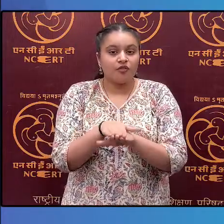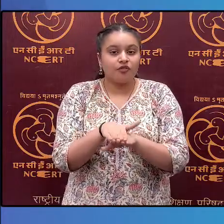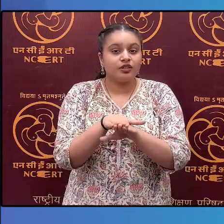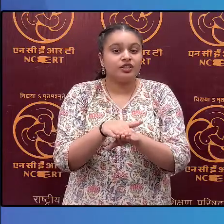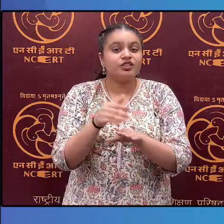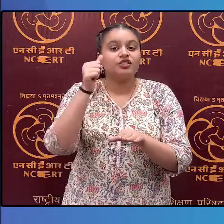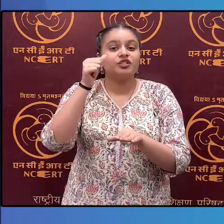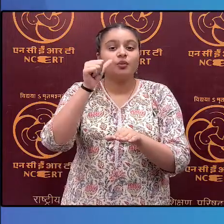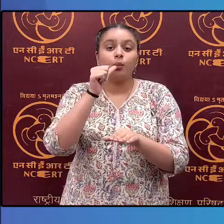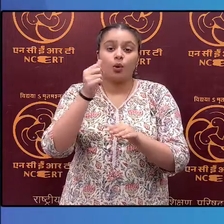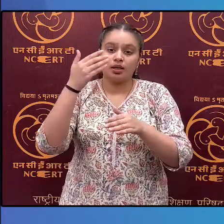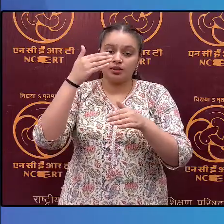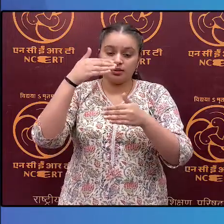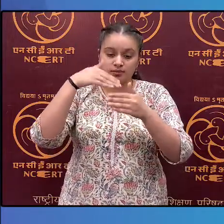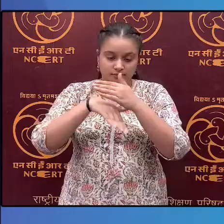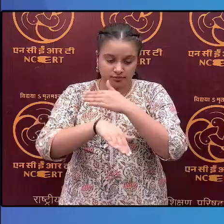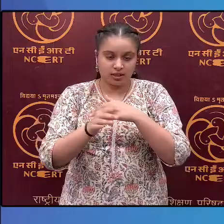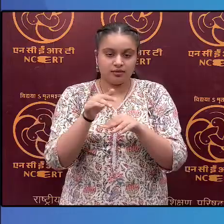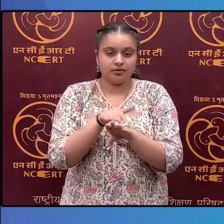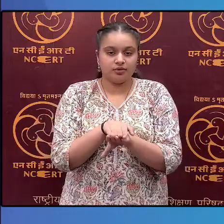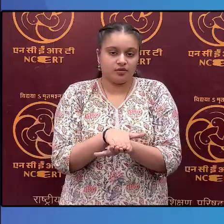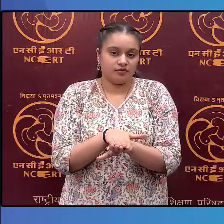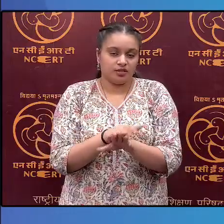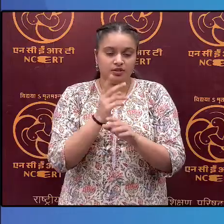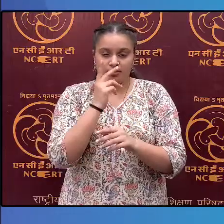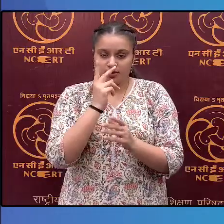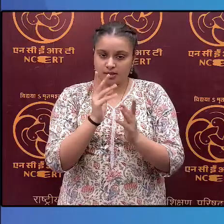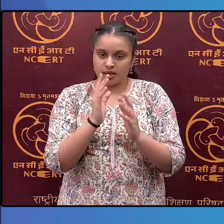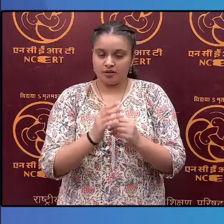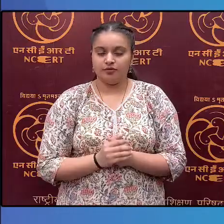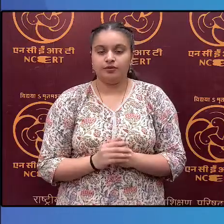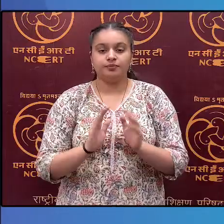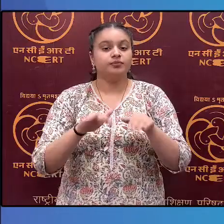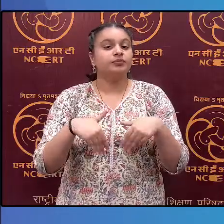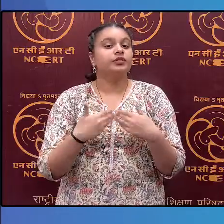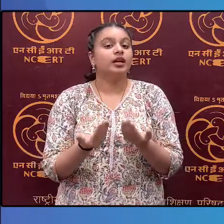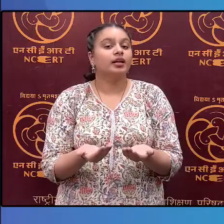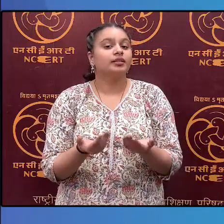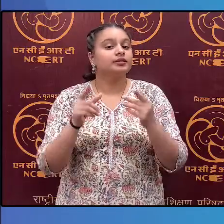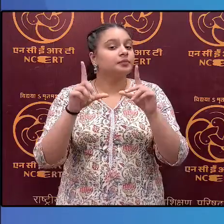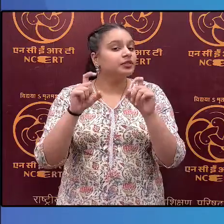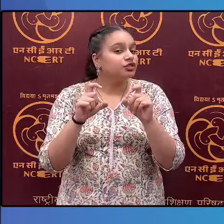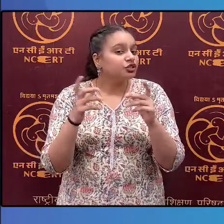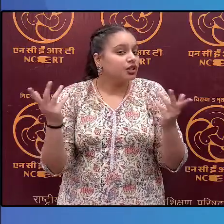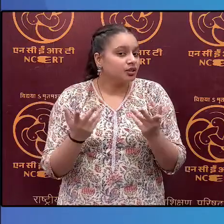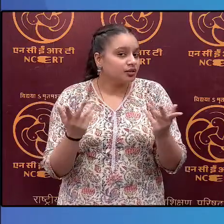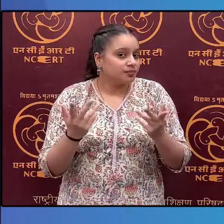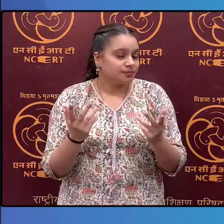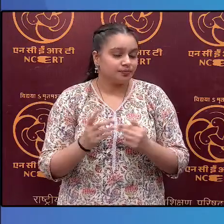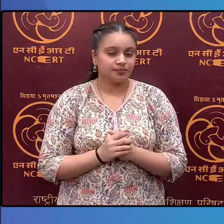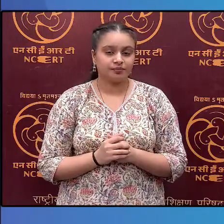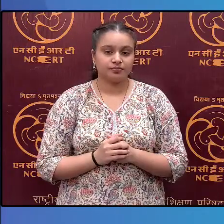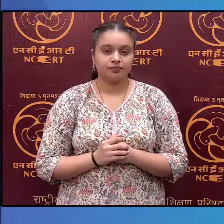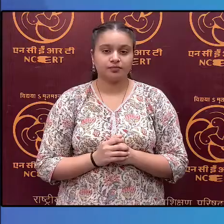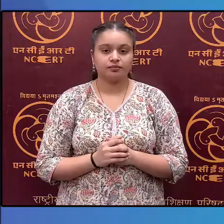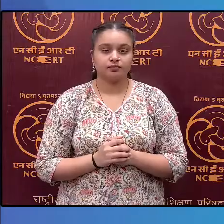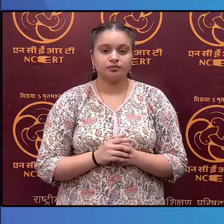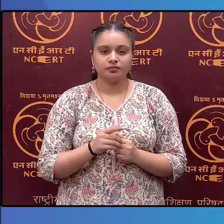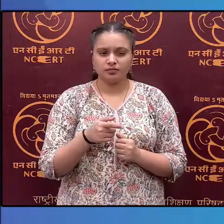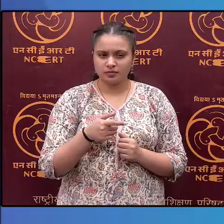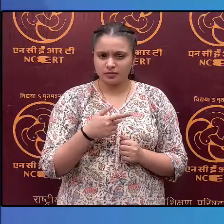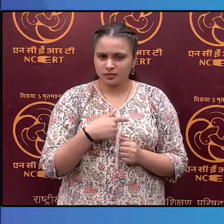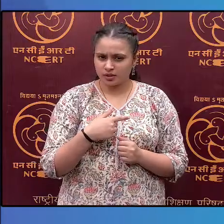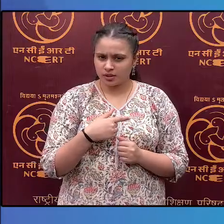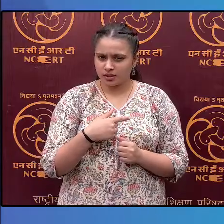Water? Yes, absolutely, water. Now you can see, ma'am, the next picture here. What is this? It's a